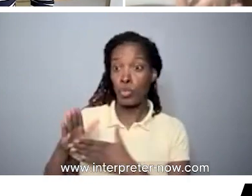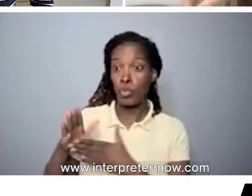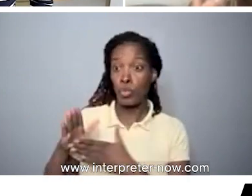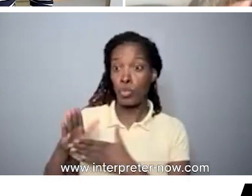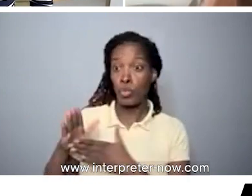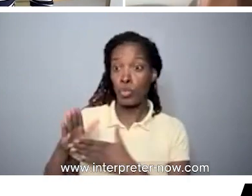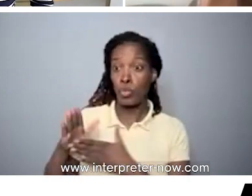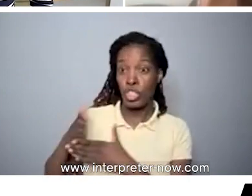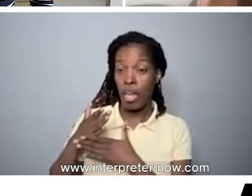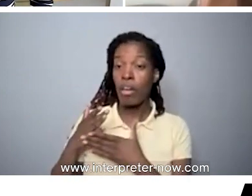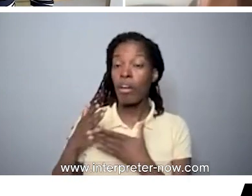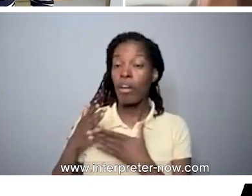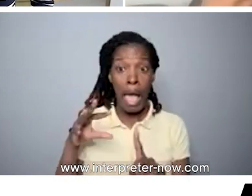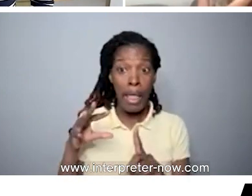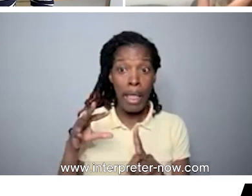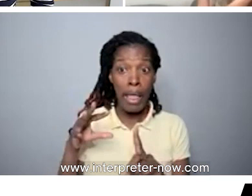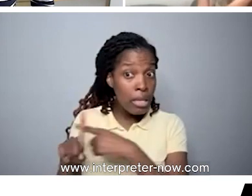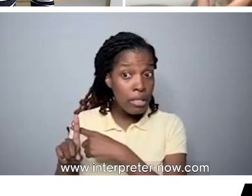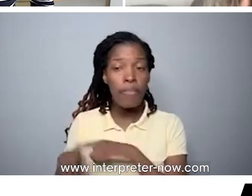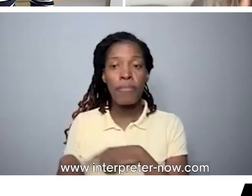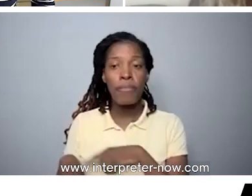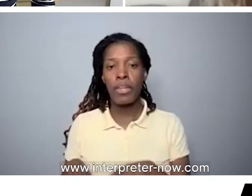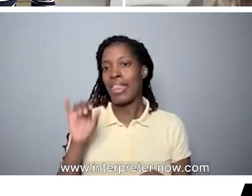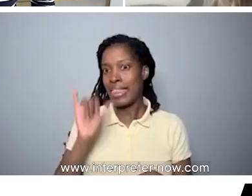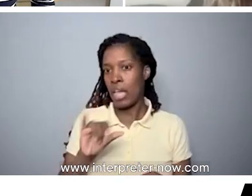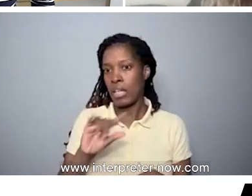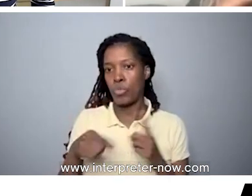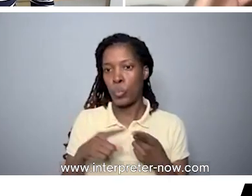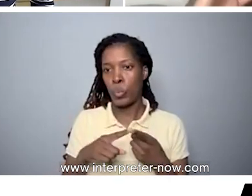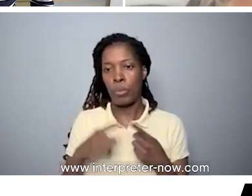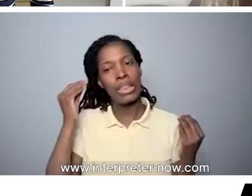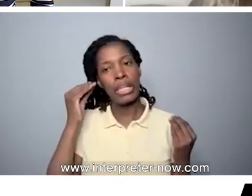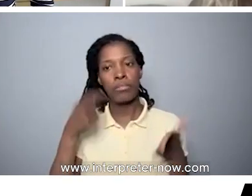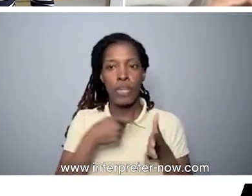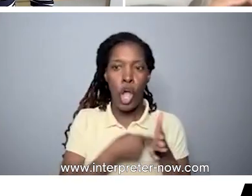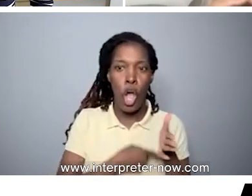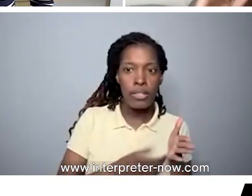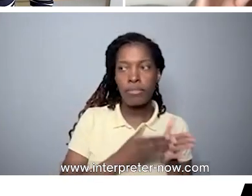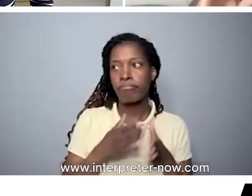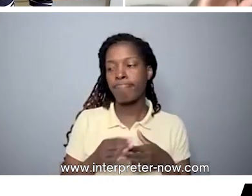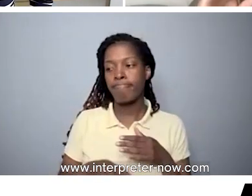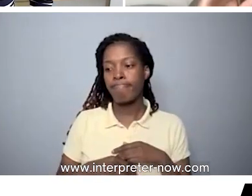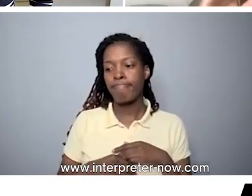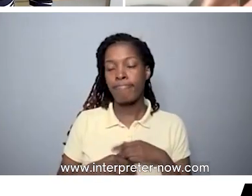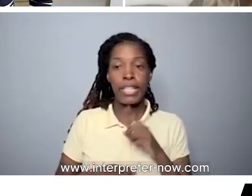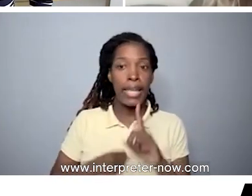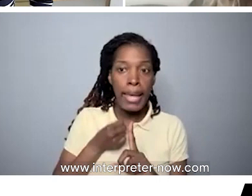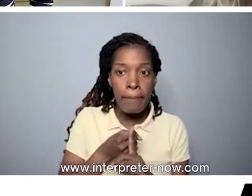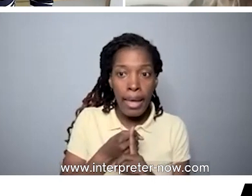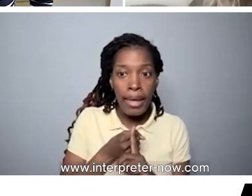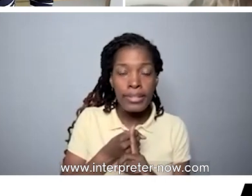channel to be able to surface some of those things and think about costs, and you think about the